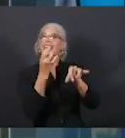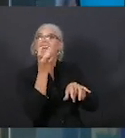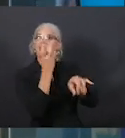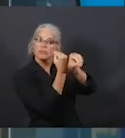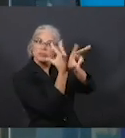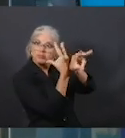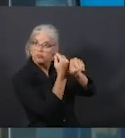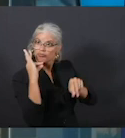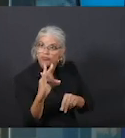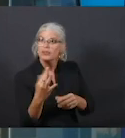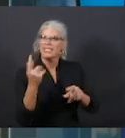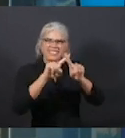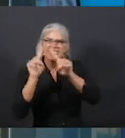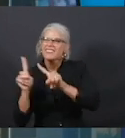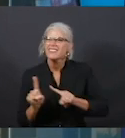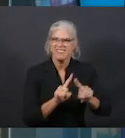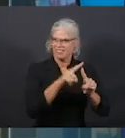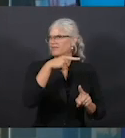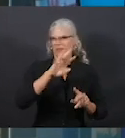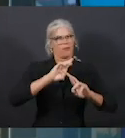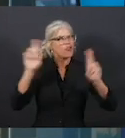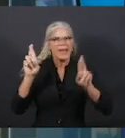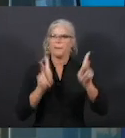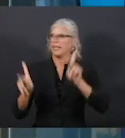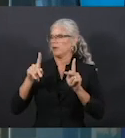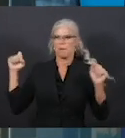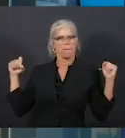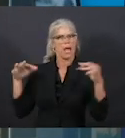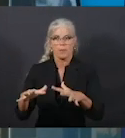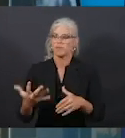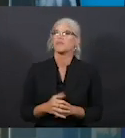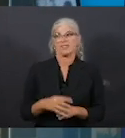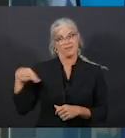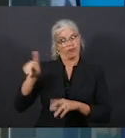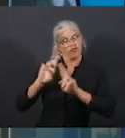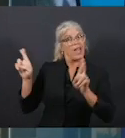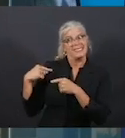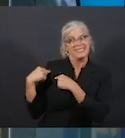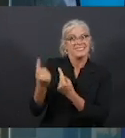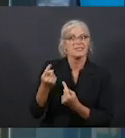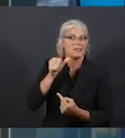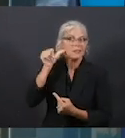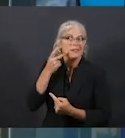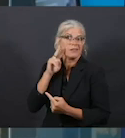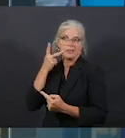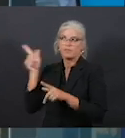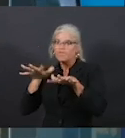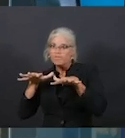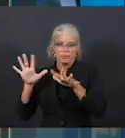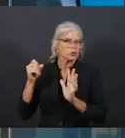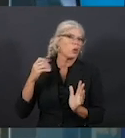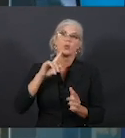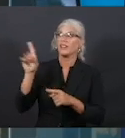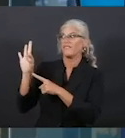been clearing roadways and shoulders over the last few days. And of course, FDOT has been helpful with clearing